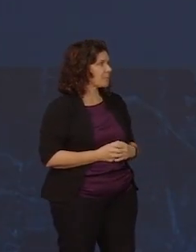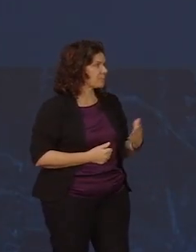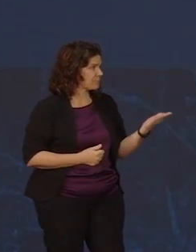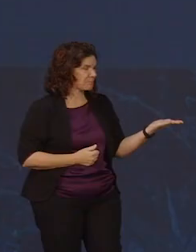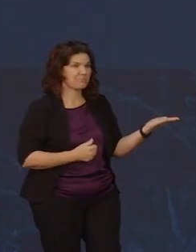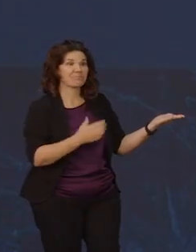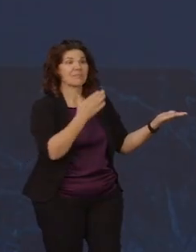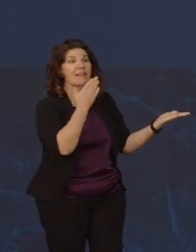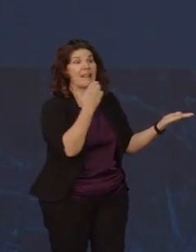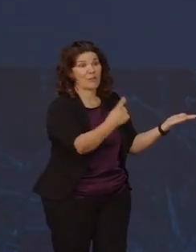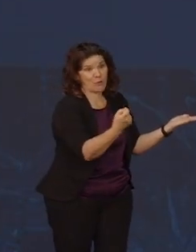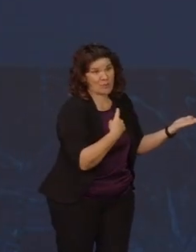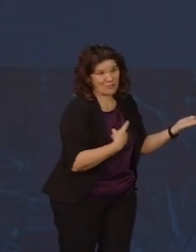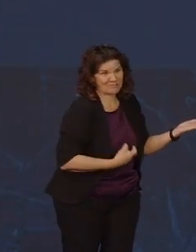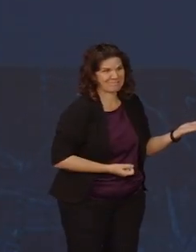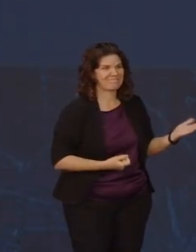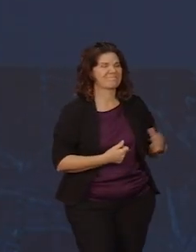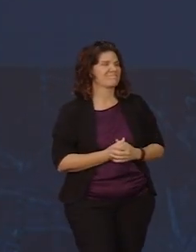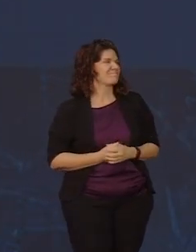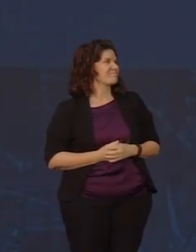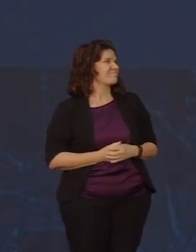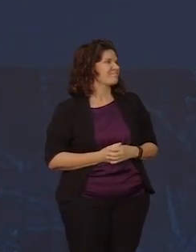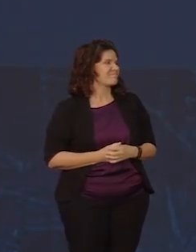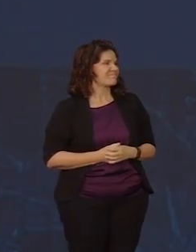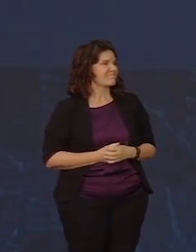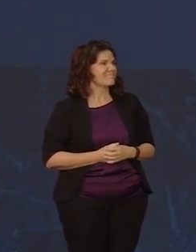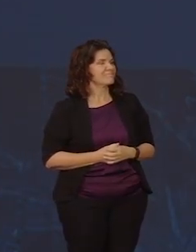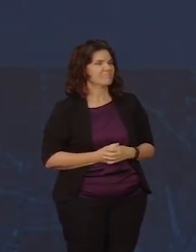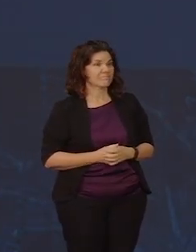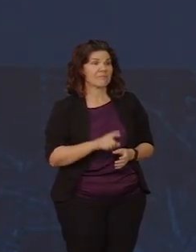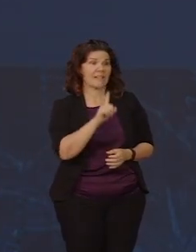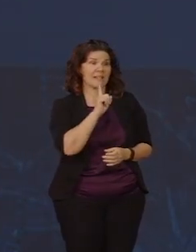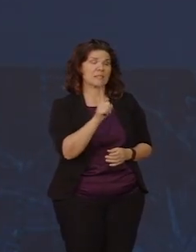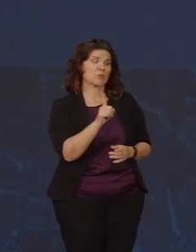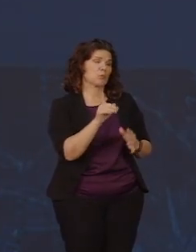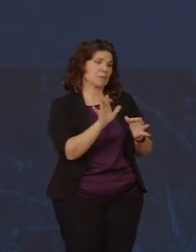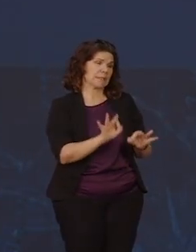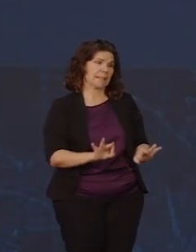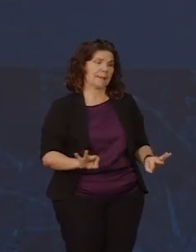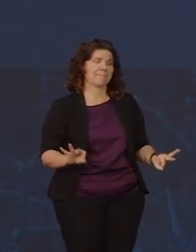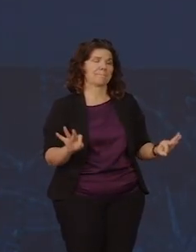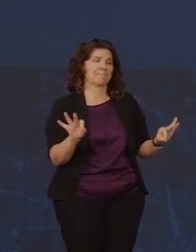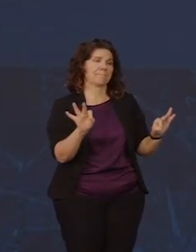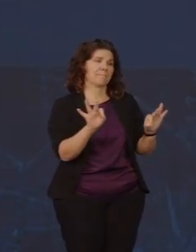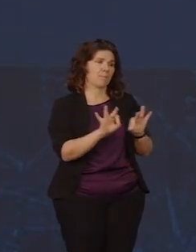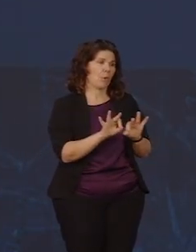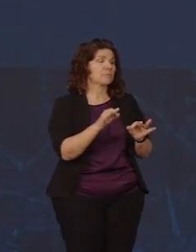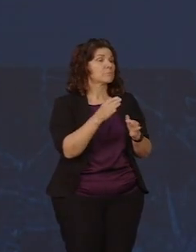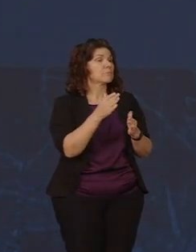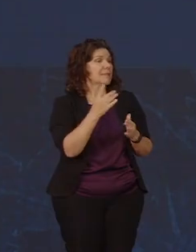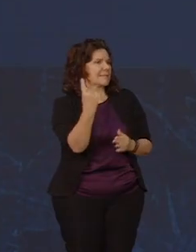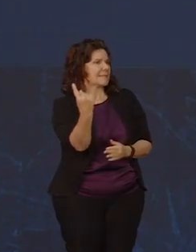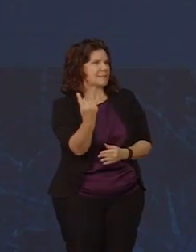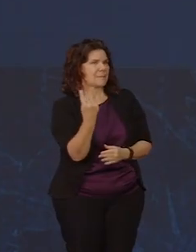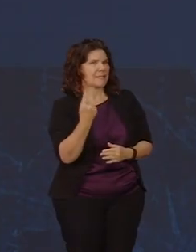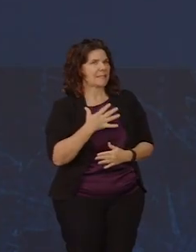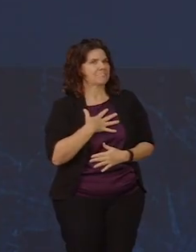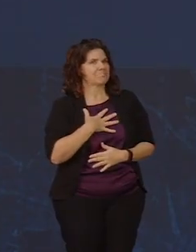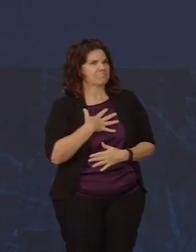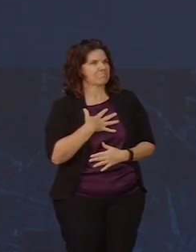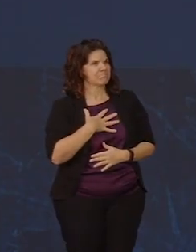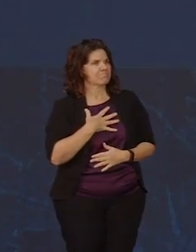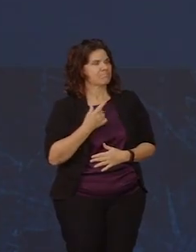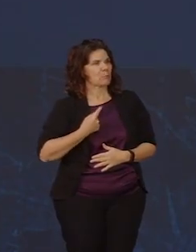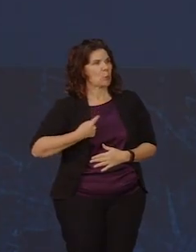Yeah, well, thank you for your question. It's really important, and it's something that